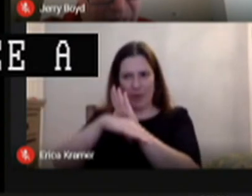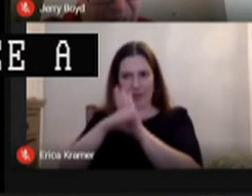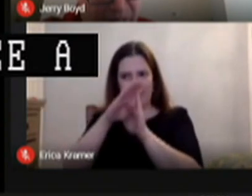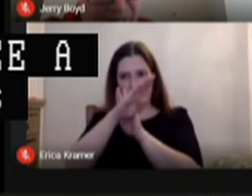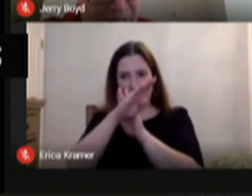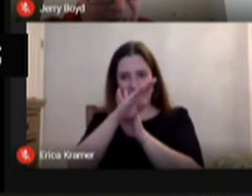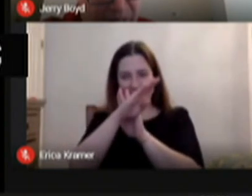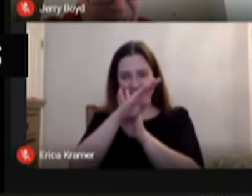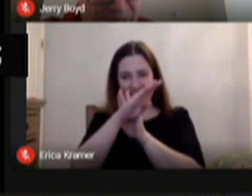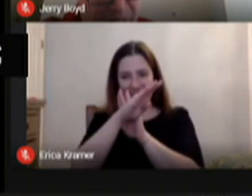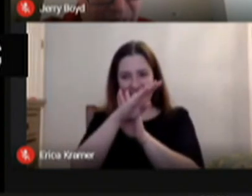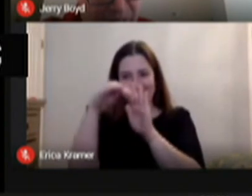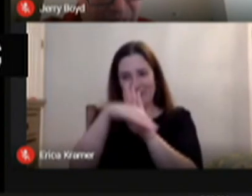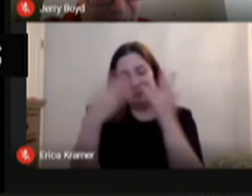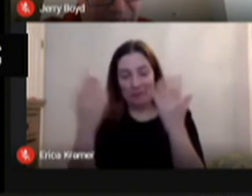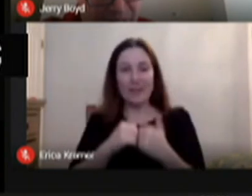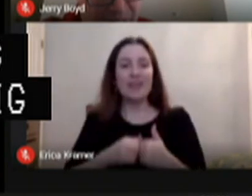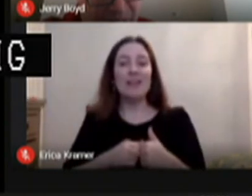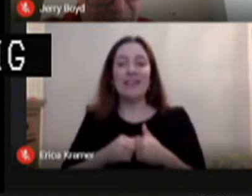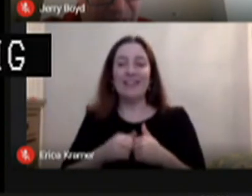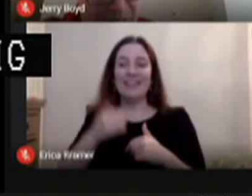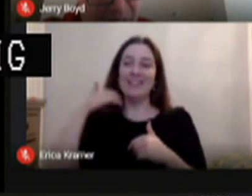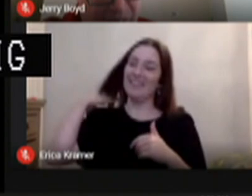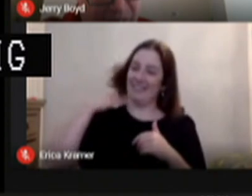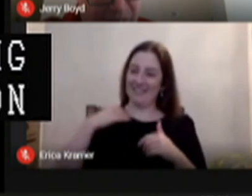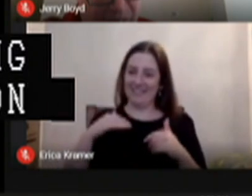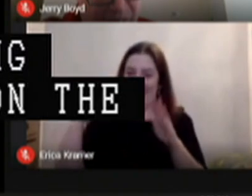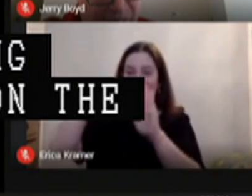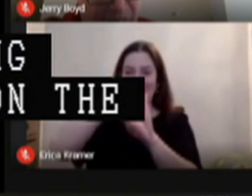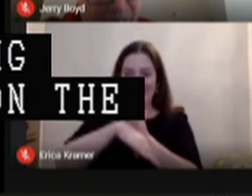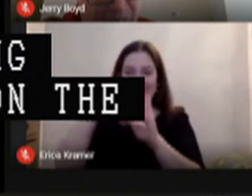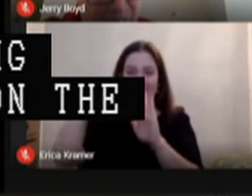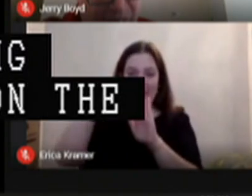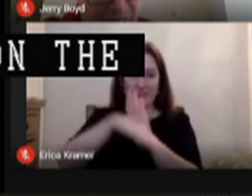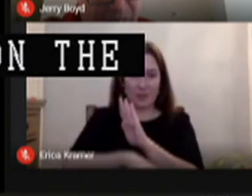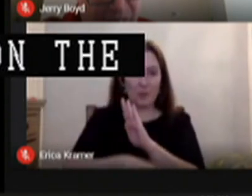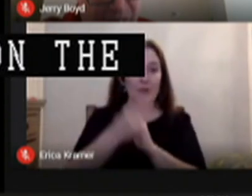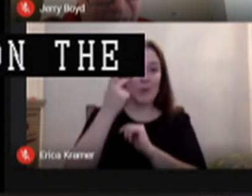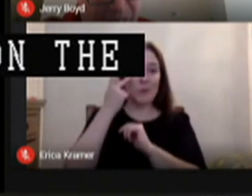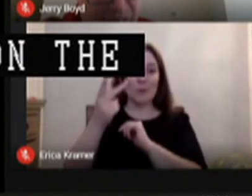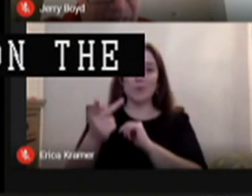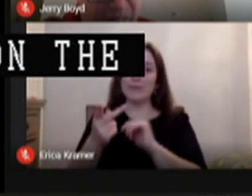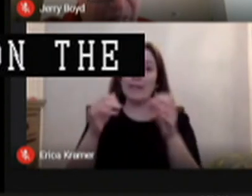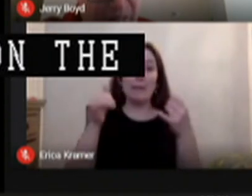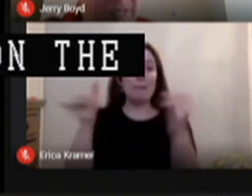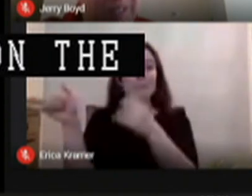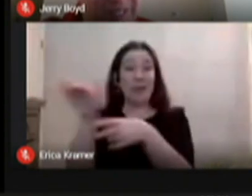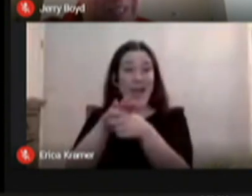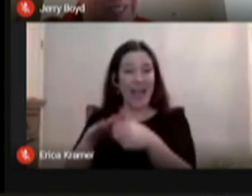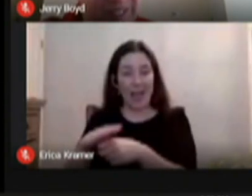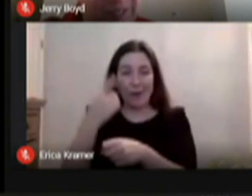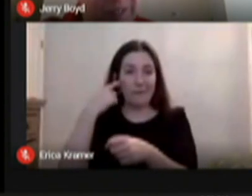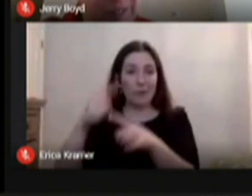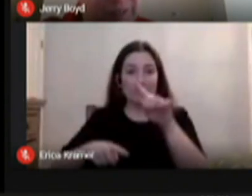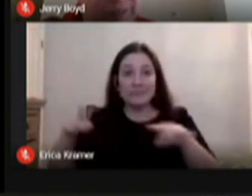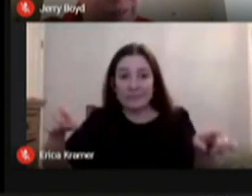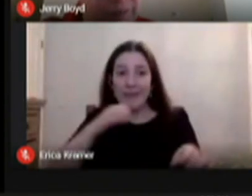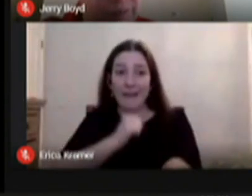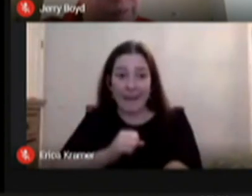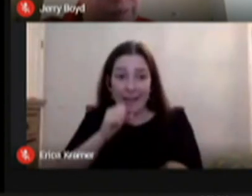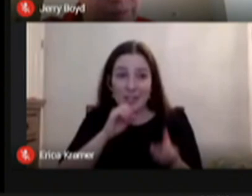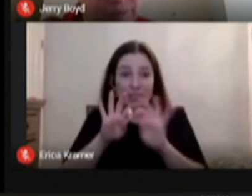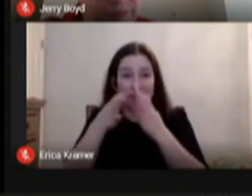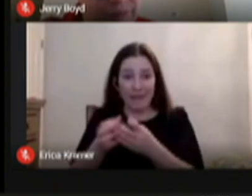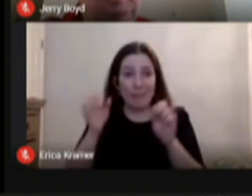activities from the City Hall on the plaza. Playscape for all ages, bringing exciting adventures for families to